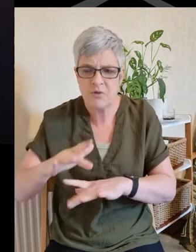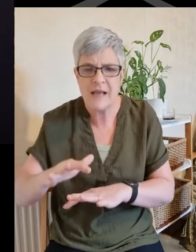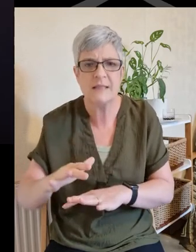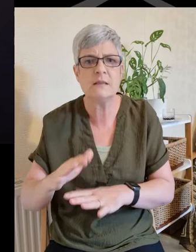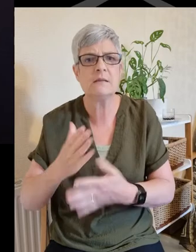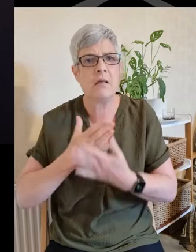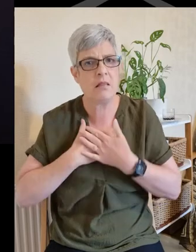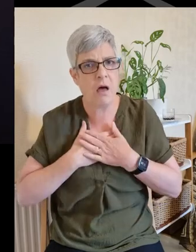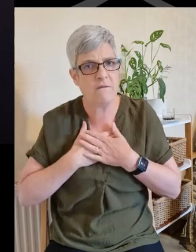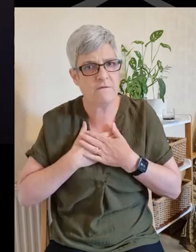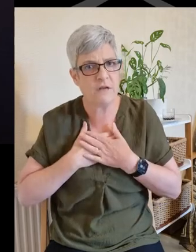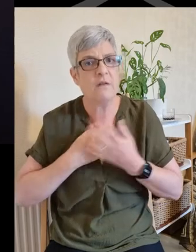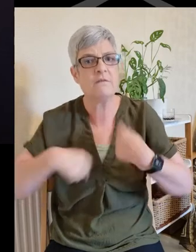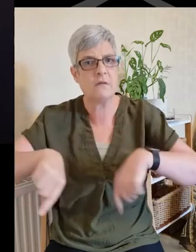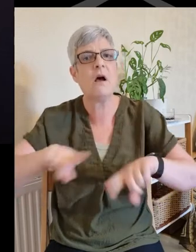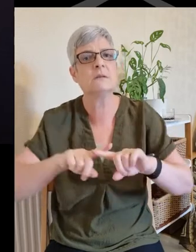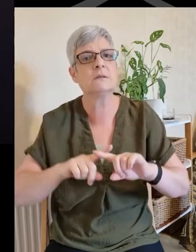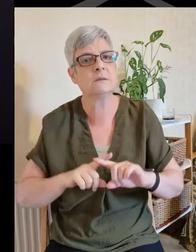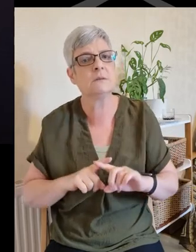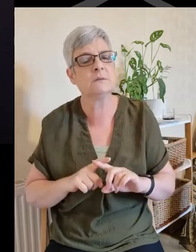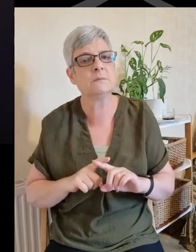for us.